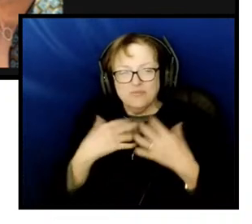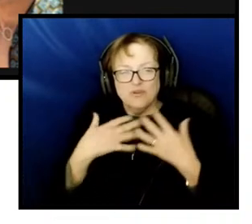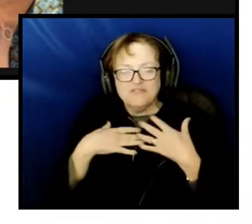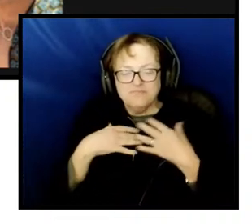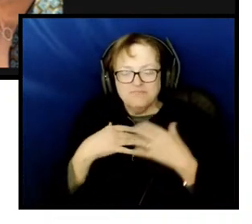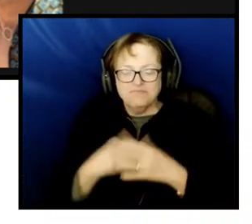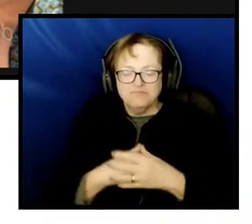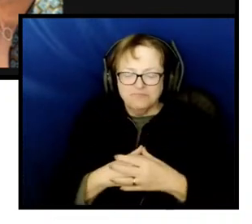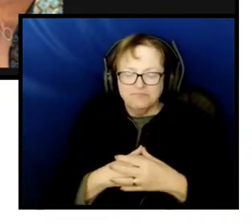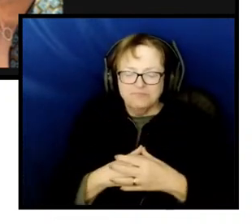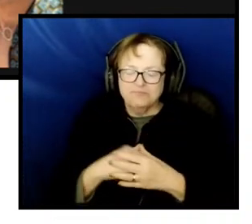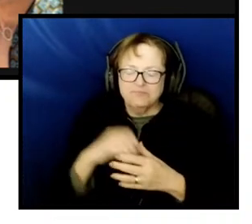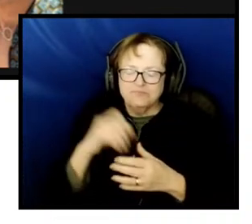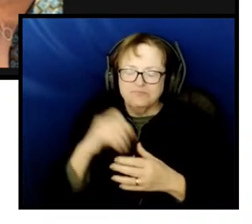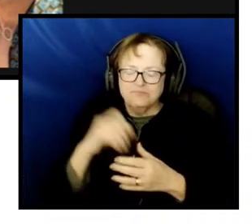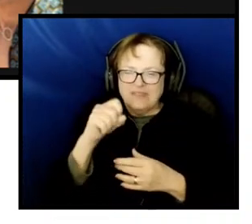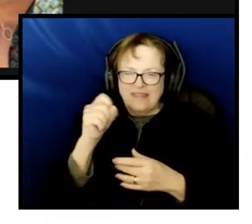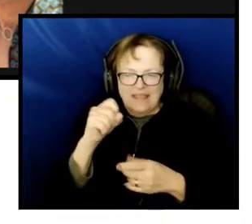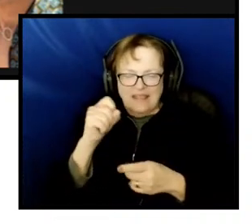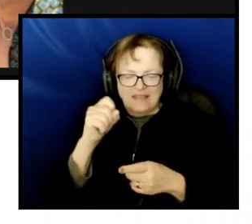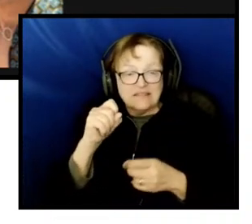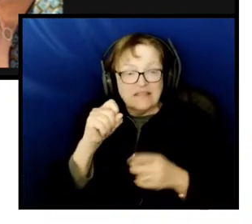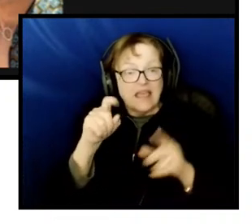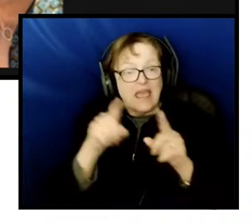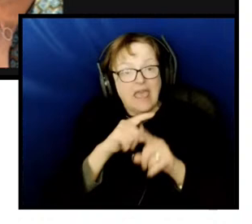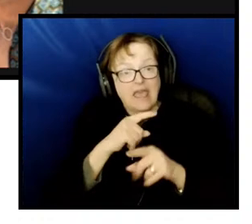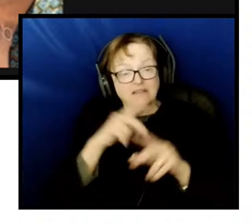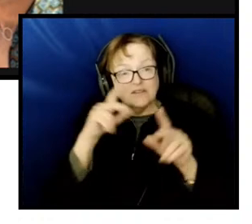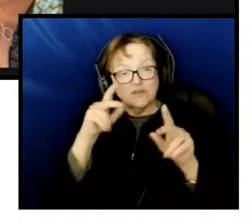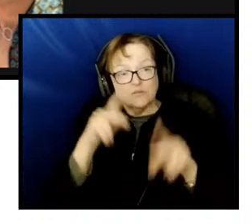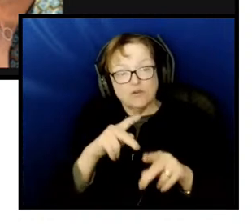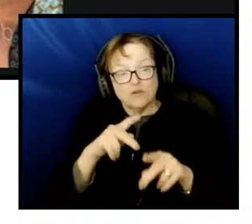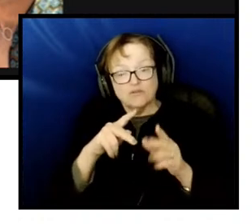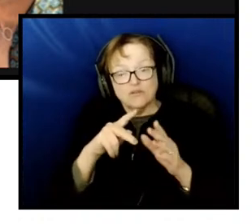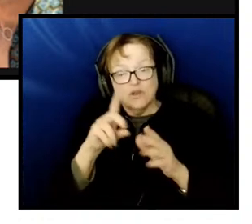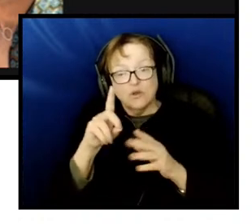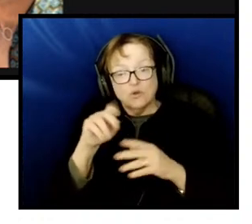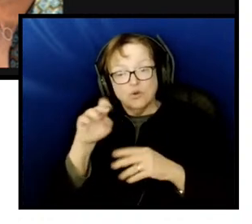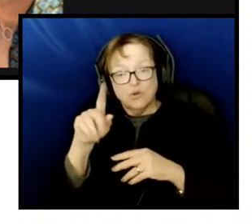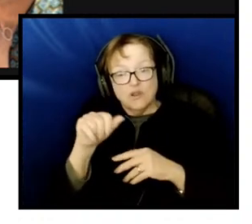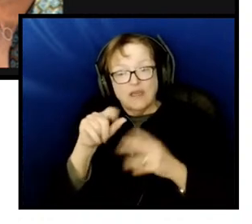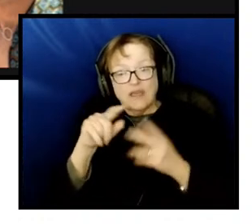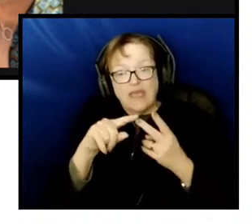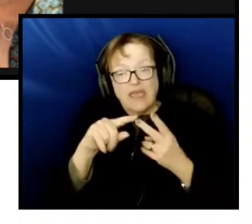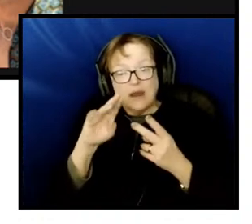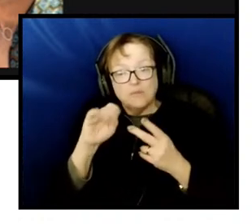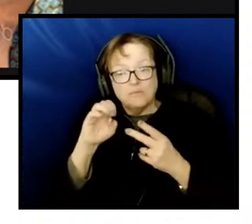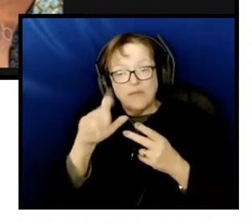So as someone who is a jeweler and a metalsmith,